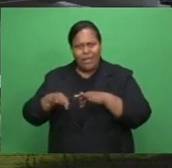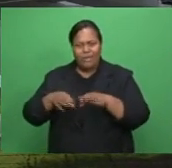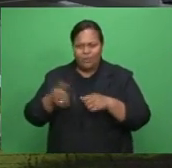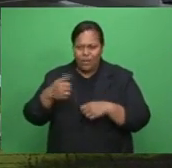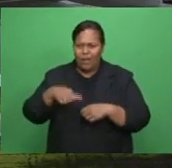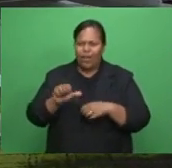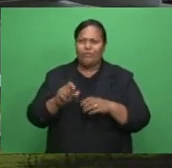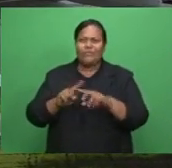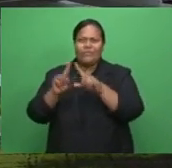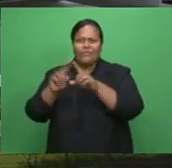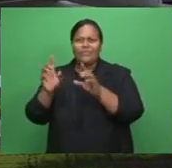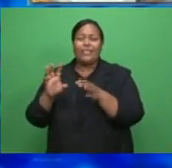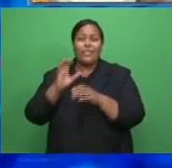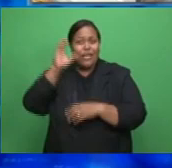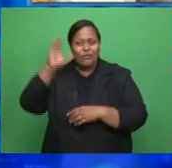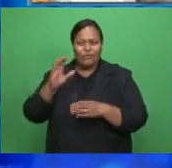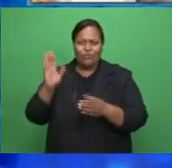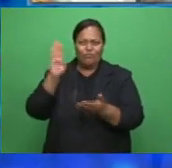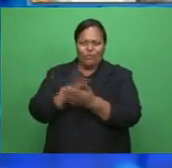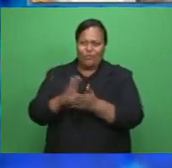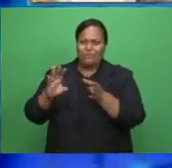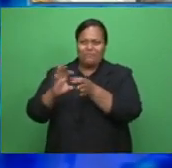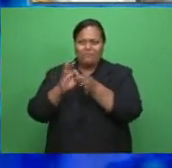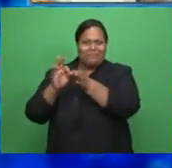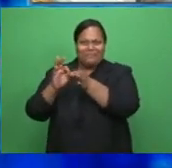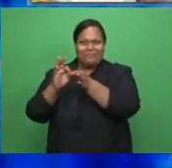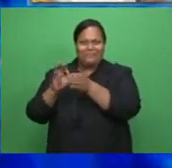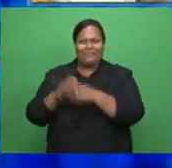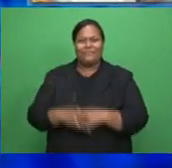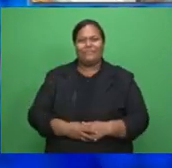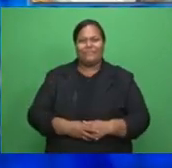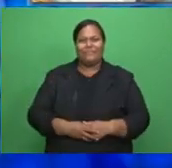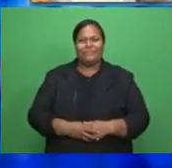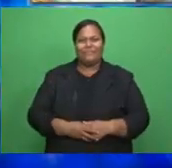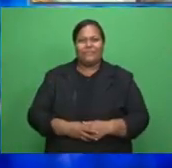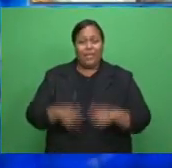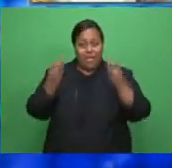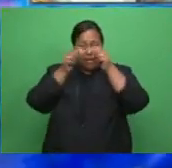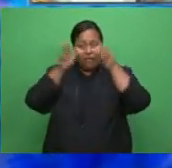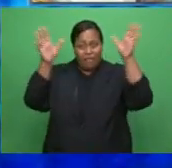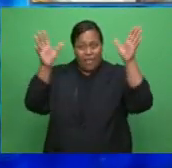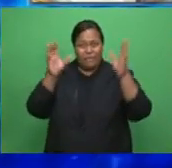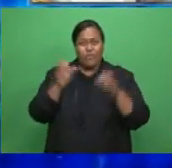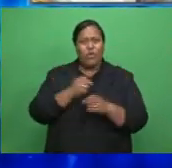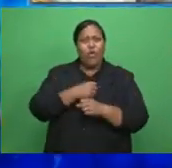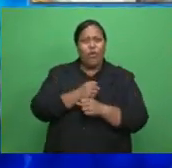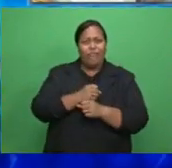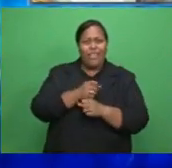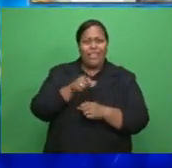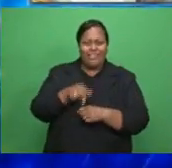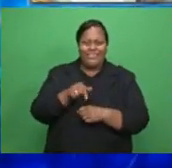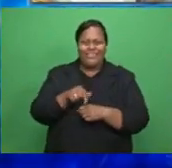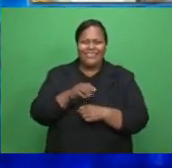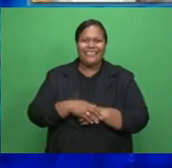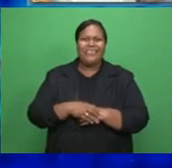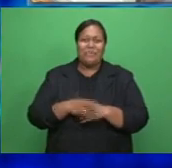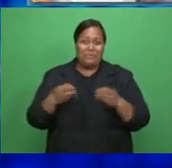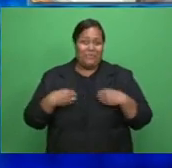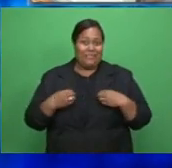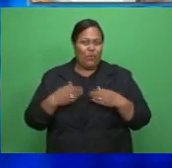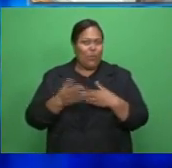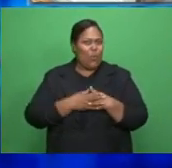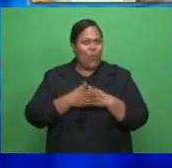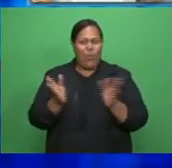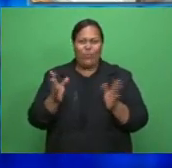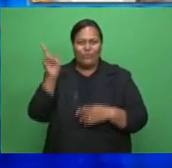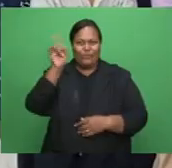with certain countries. A well-known coffee joint in Suva, the Republic of Cappuccino, today reopened for business at the